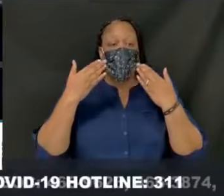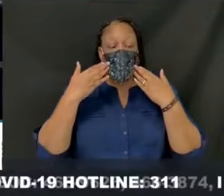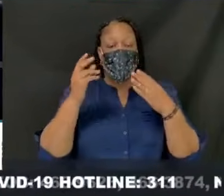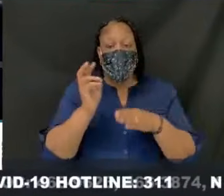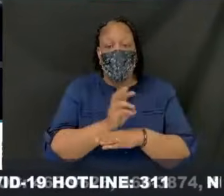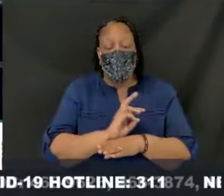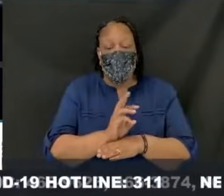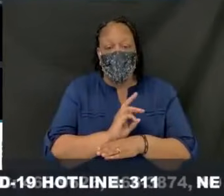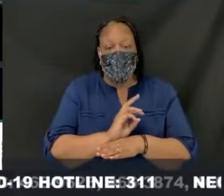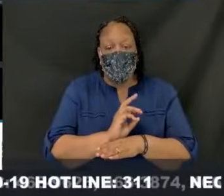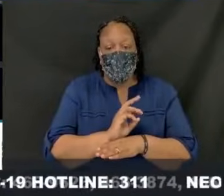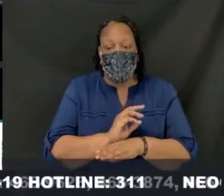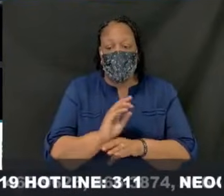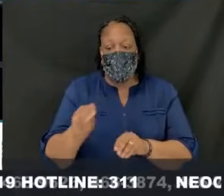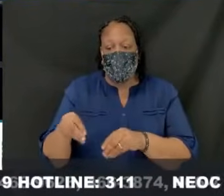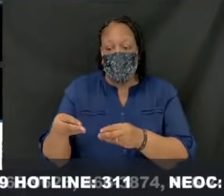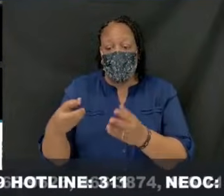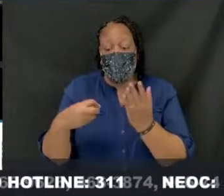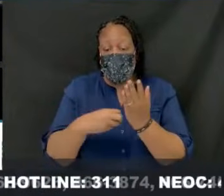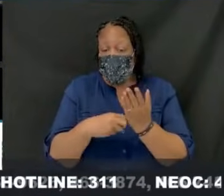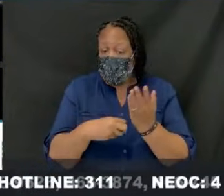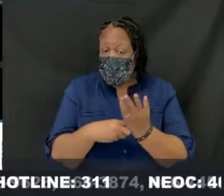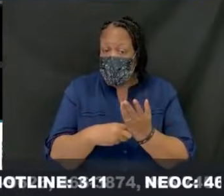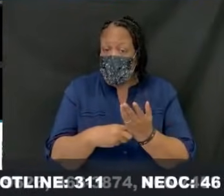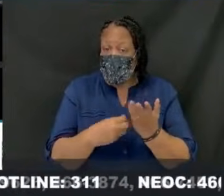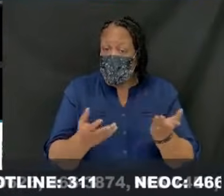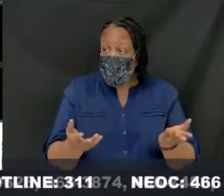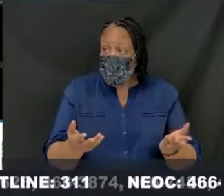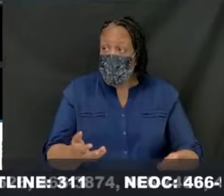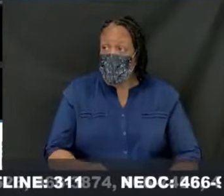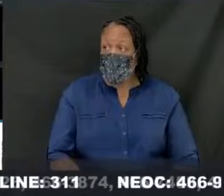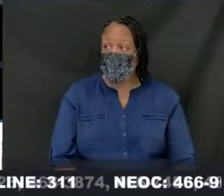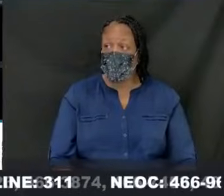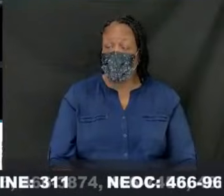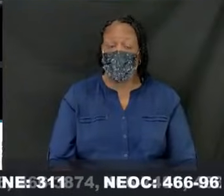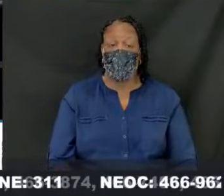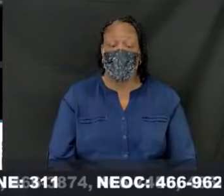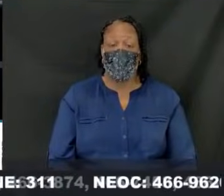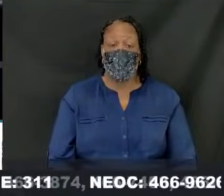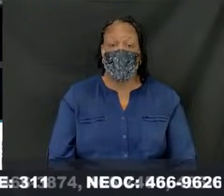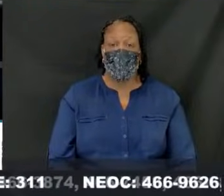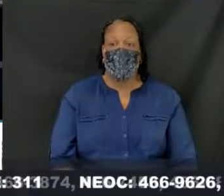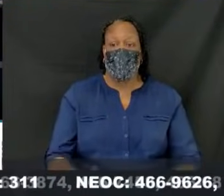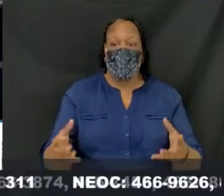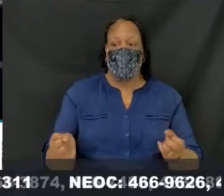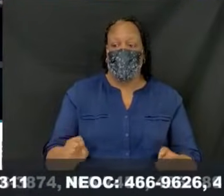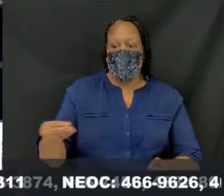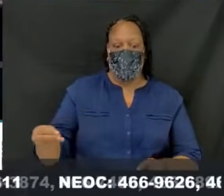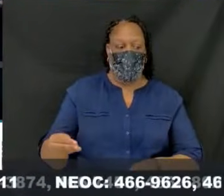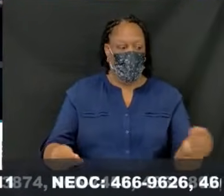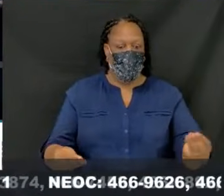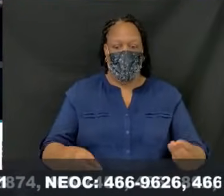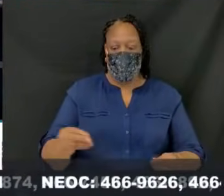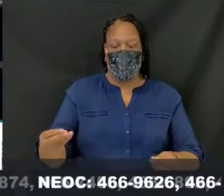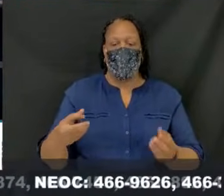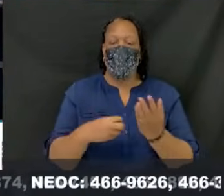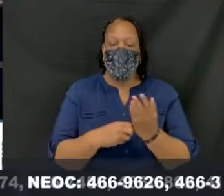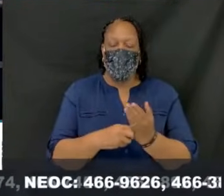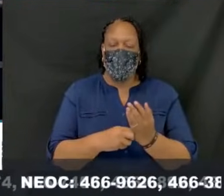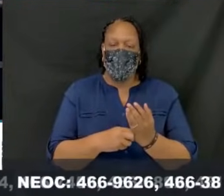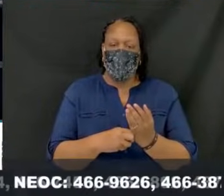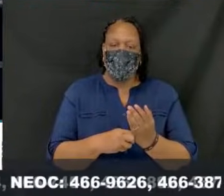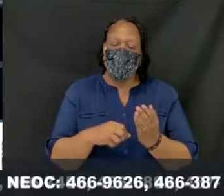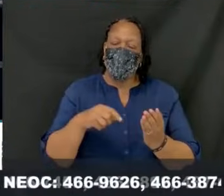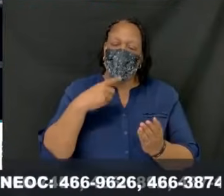sufficient tickets. Superintendent Henry should come here every day and say how much thousands of tickets have been issued. One of the things I'm